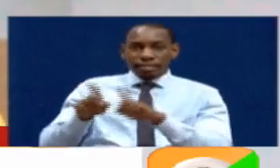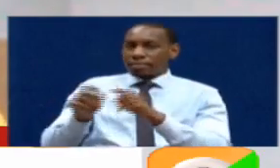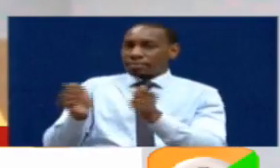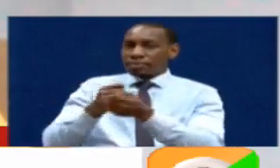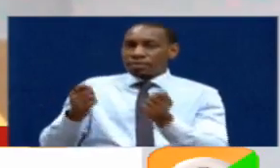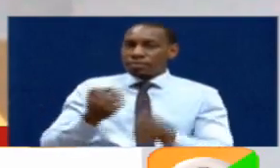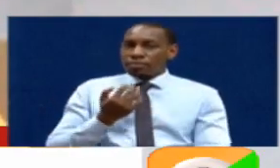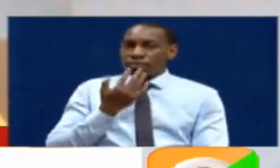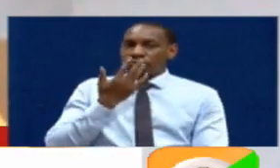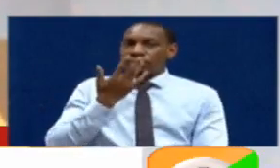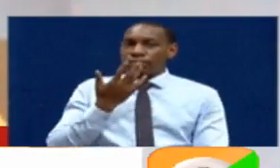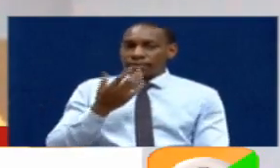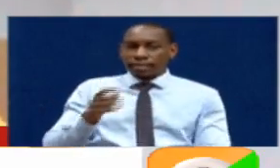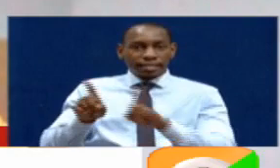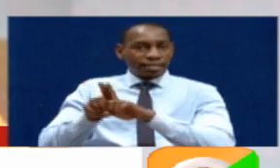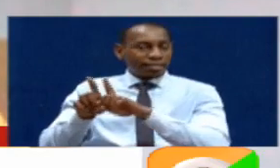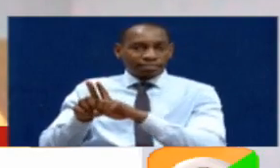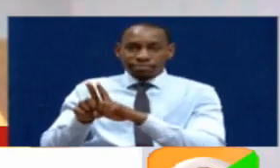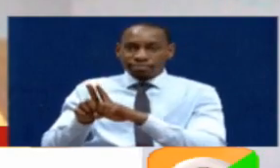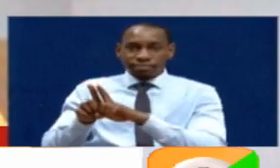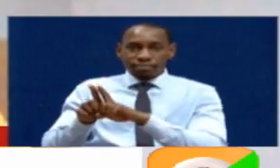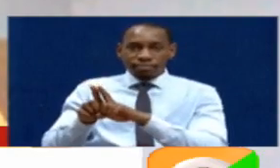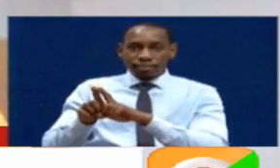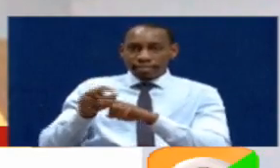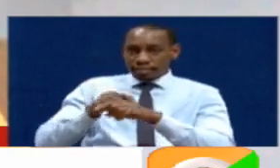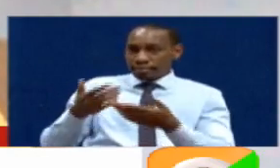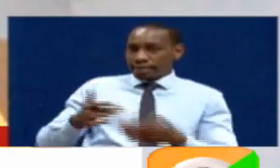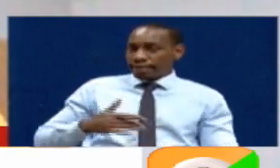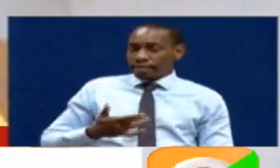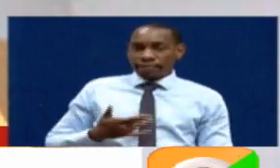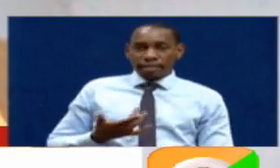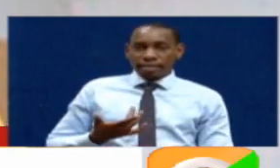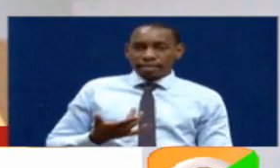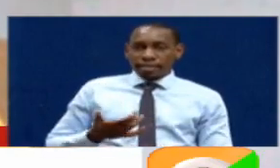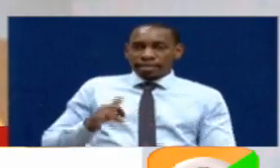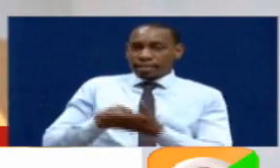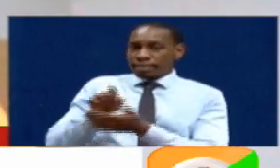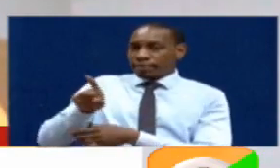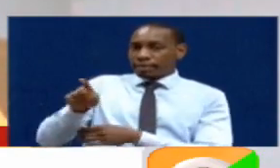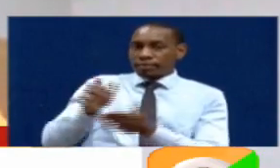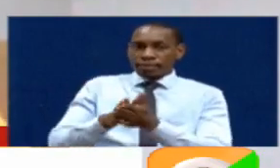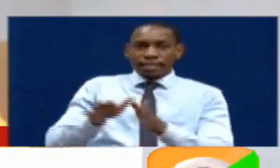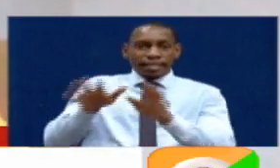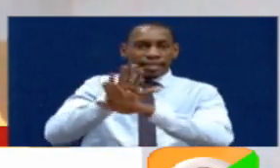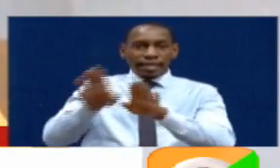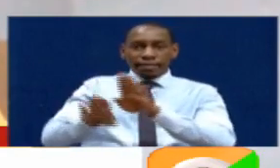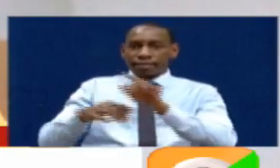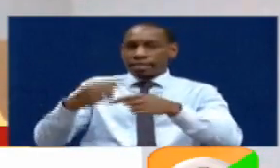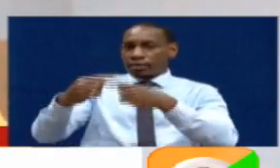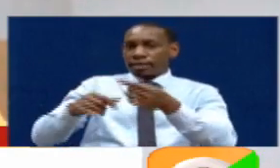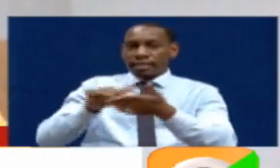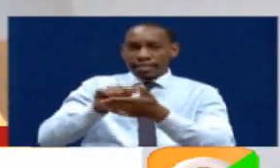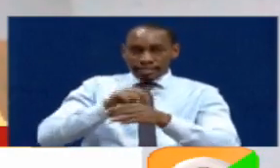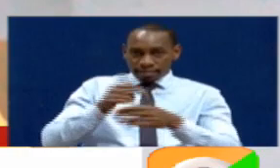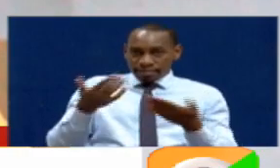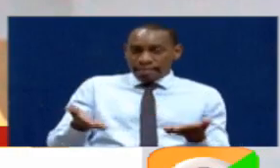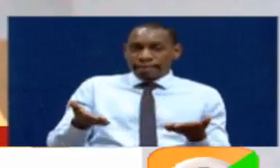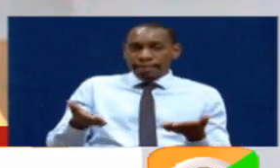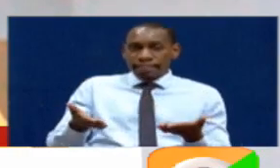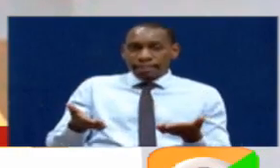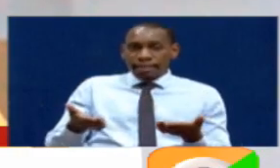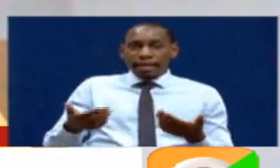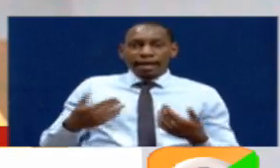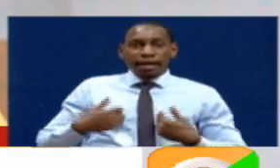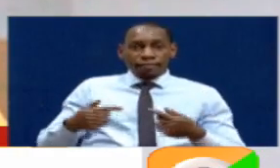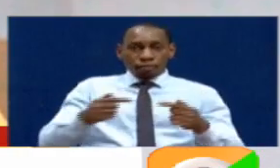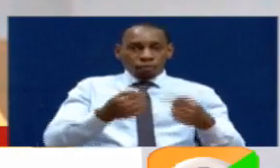can't breathe. And I just feel like right now, I feel like with the virus and everything that's going on, I feel like right now we are